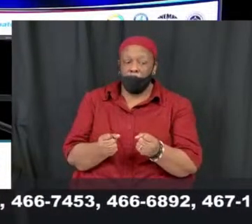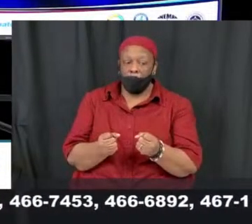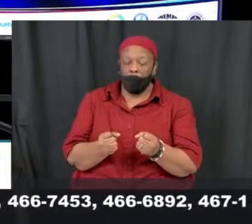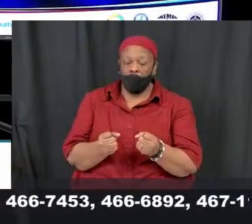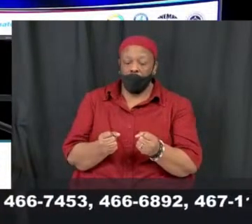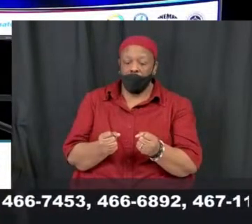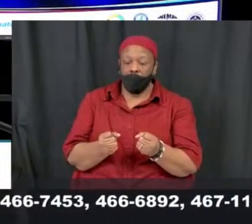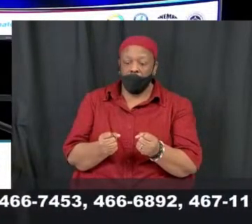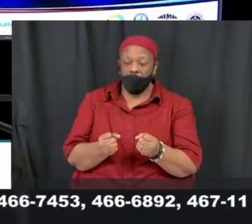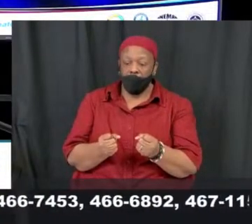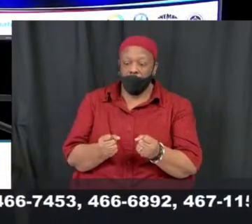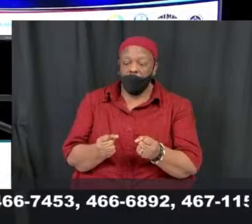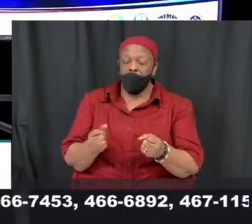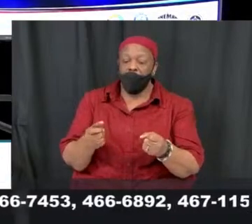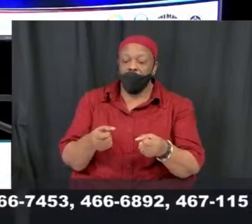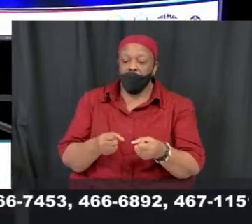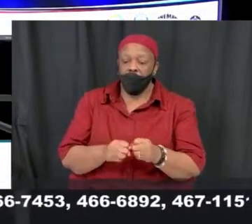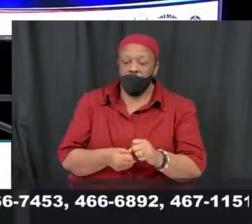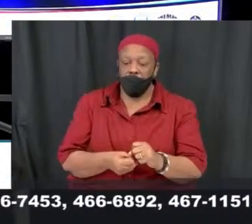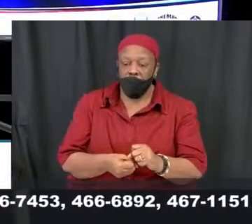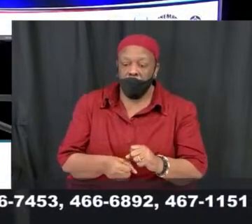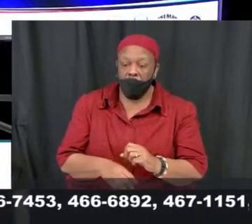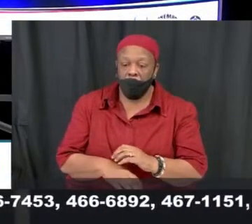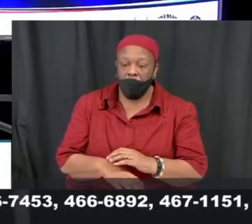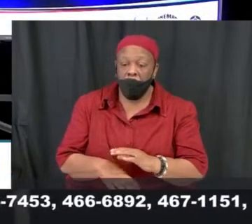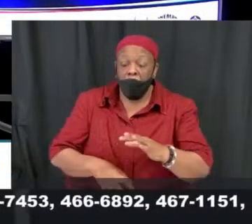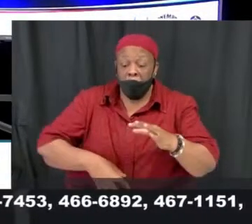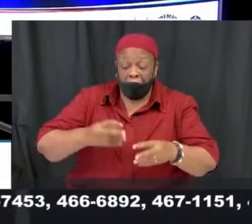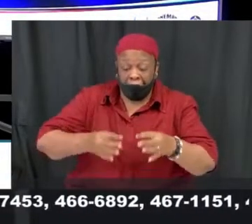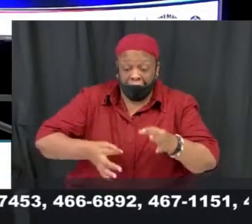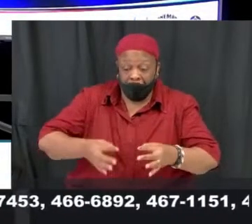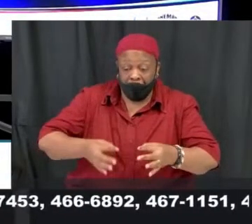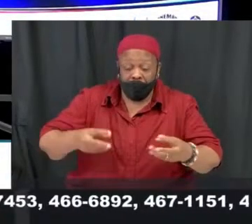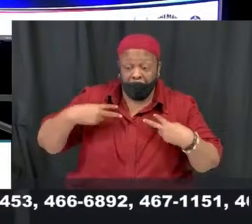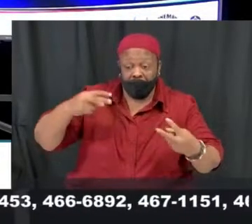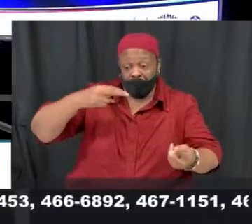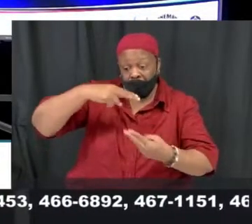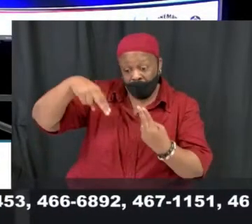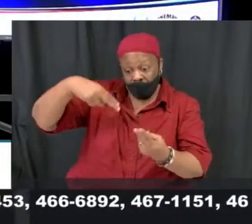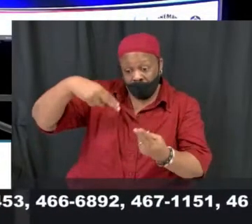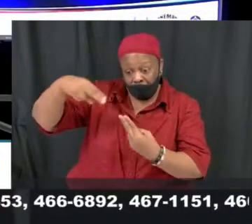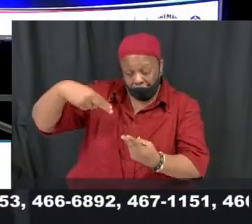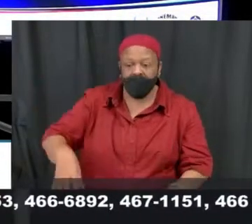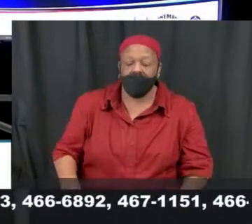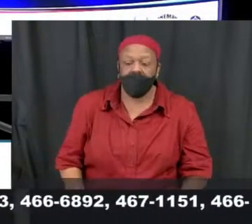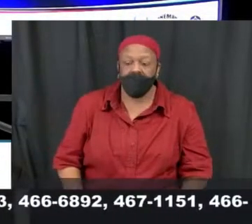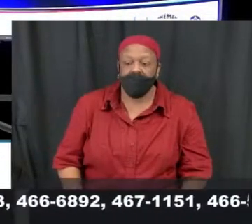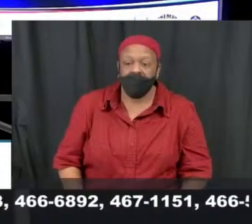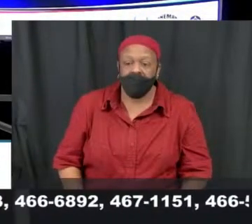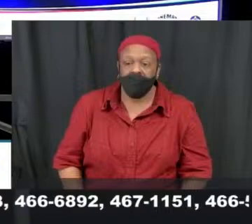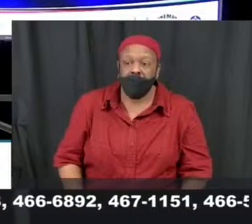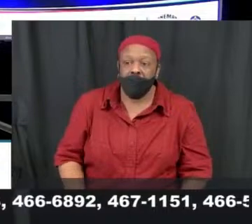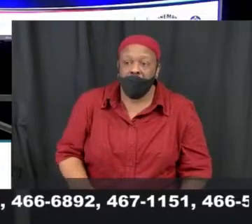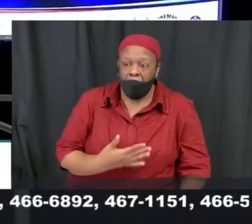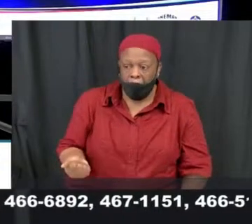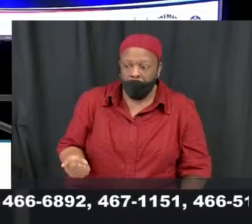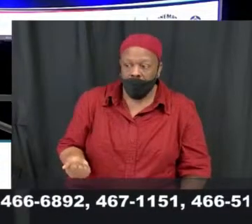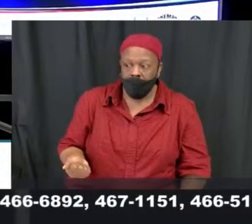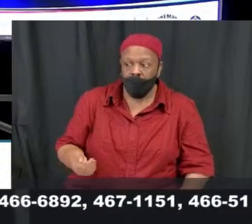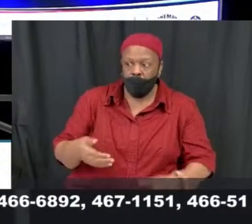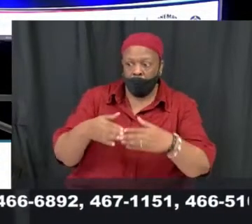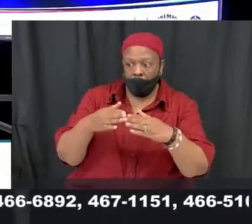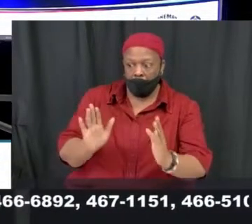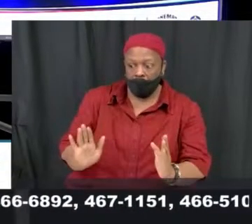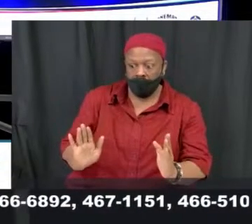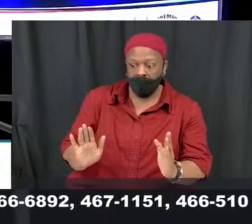vaccinated before we reach the peak of the hurricane season, that if your household affected, your neighbor can help